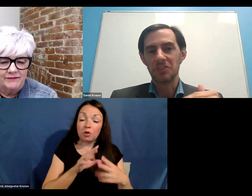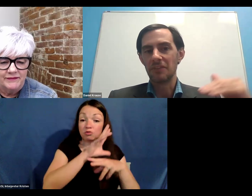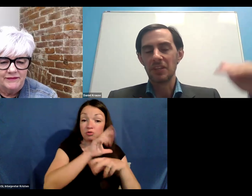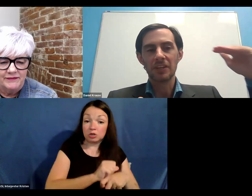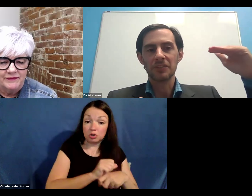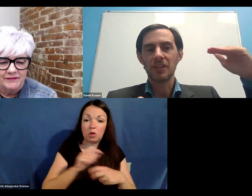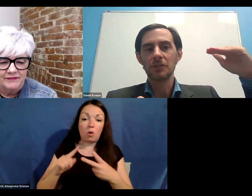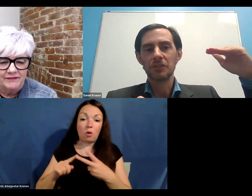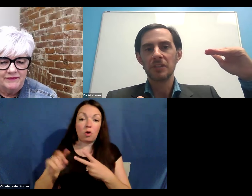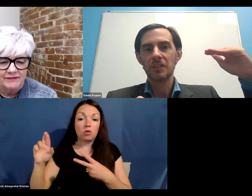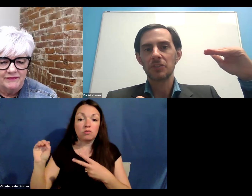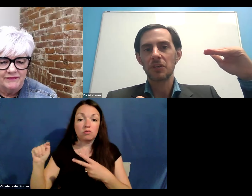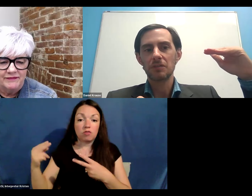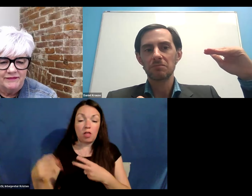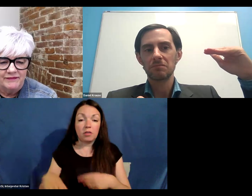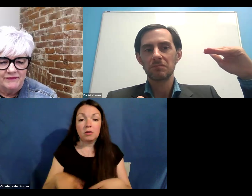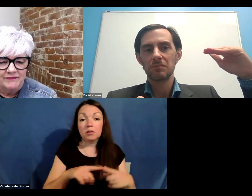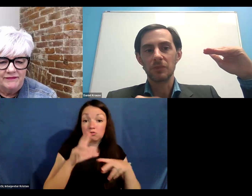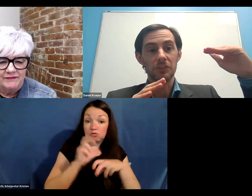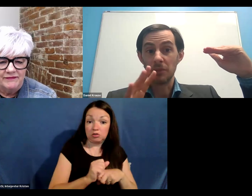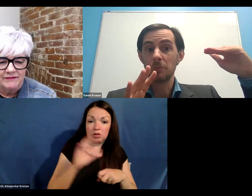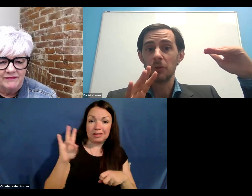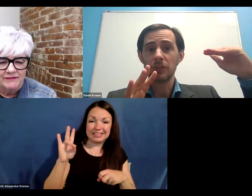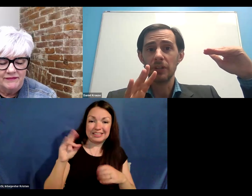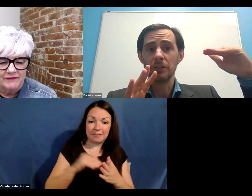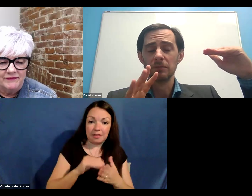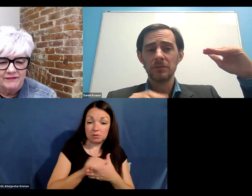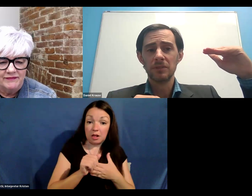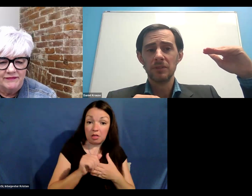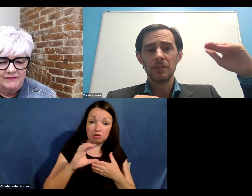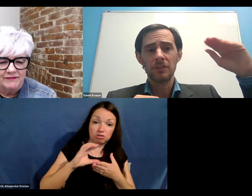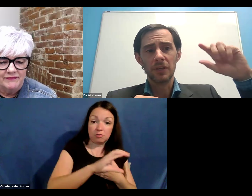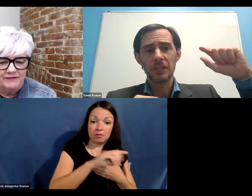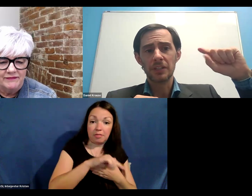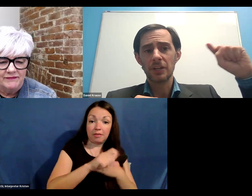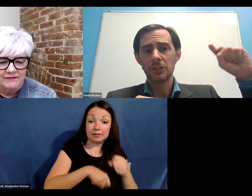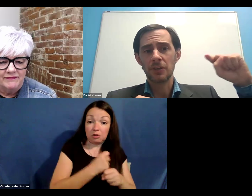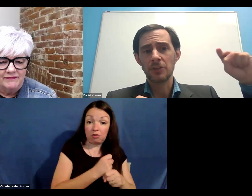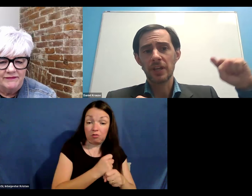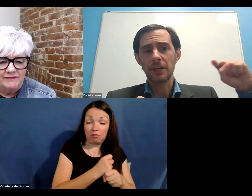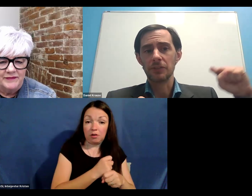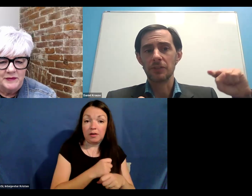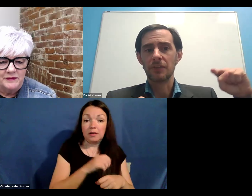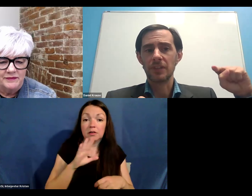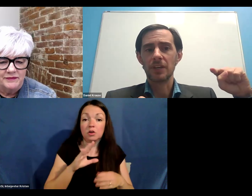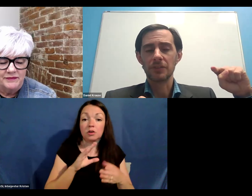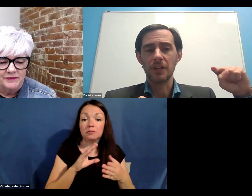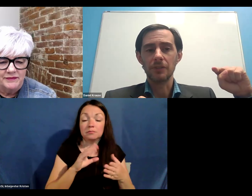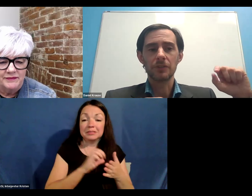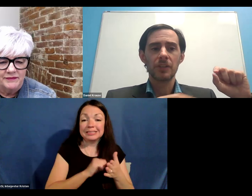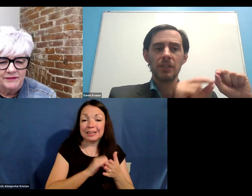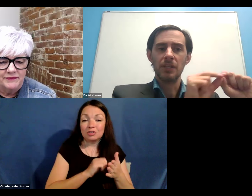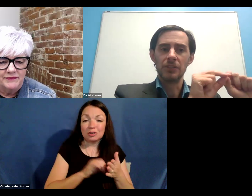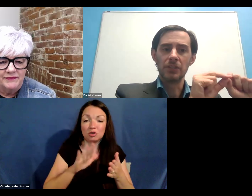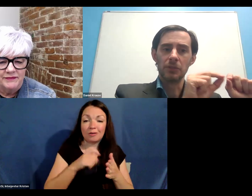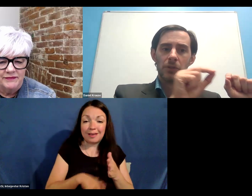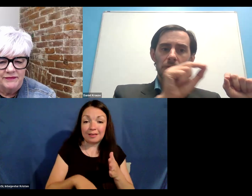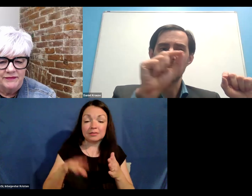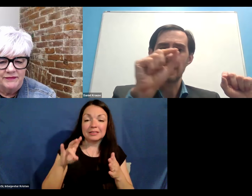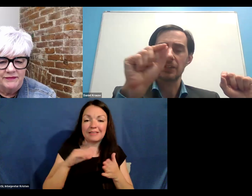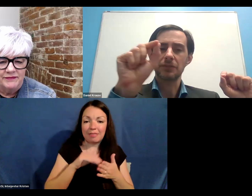put $7,000 in this year, which is a big push, I know. You get a deduction on your taxes of $7,000.